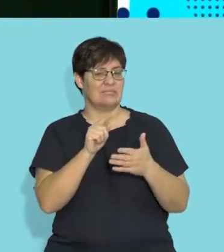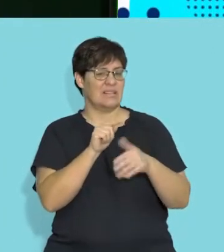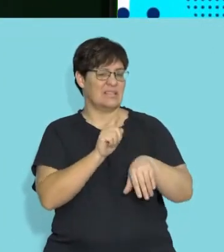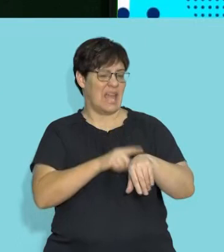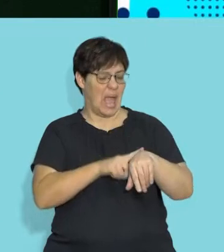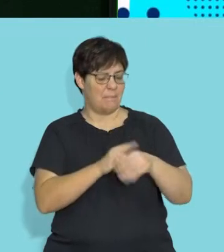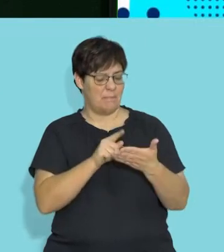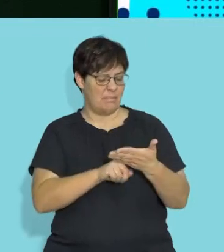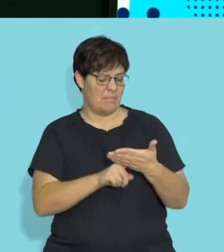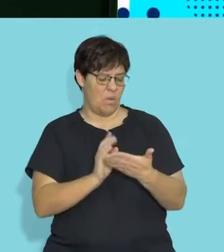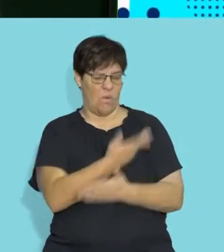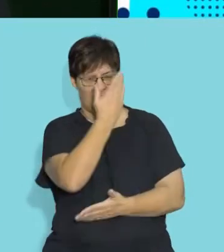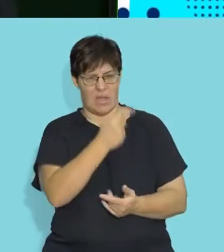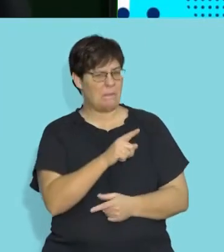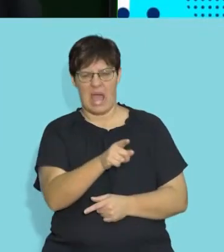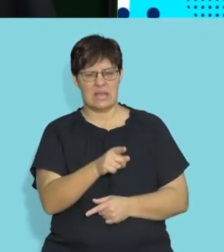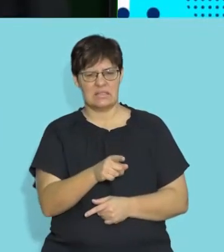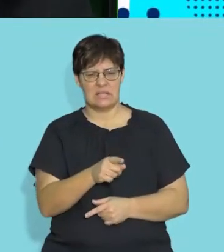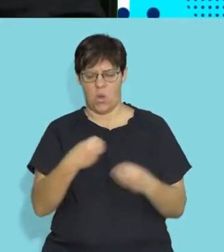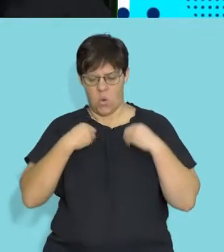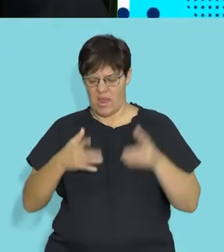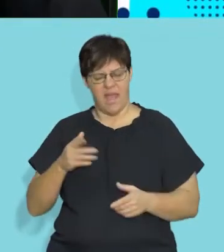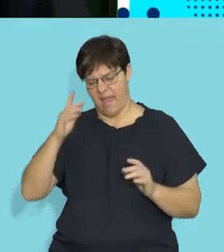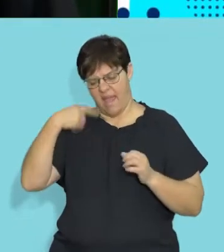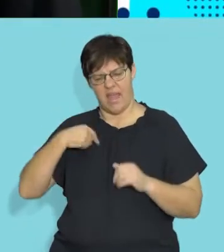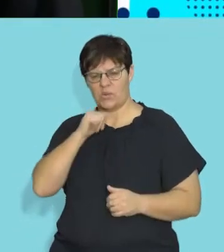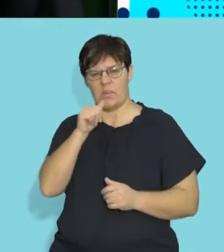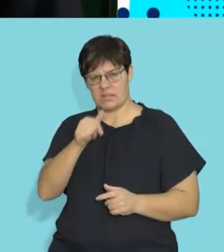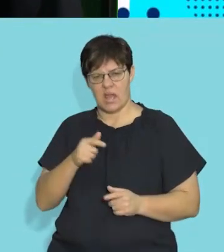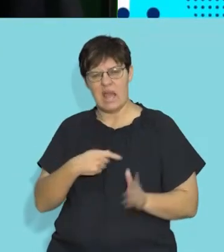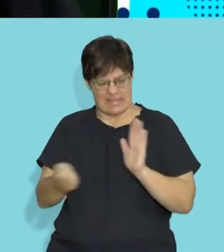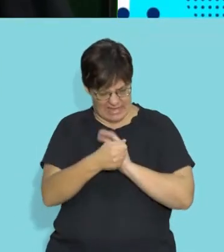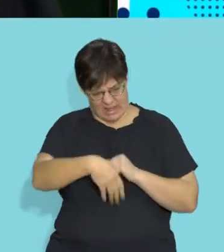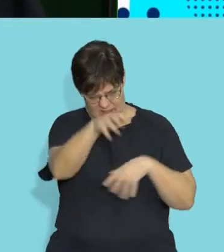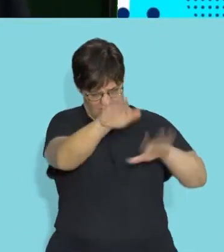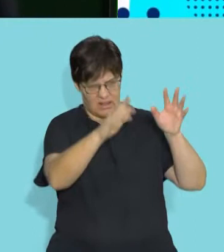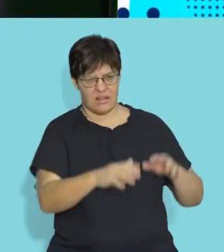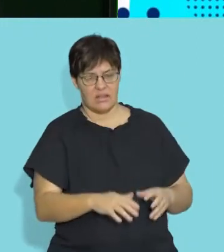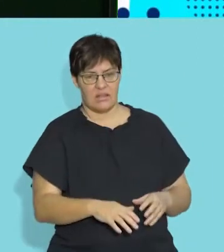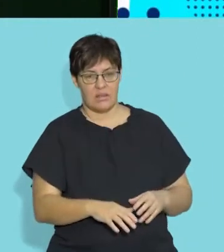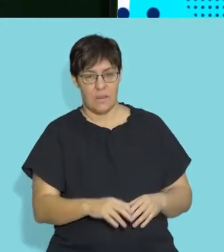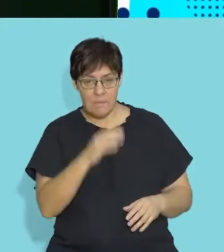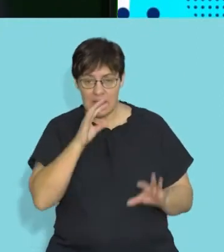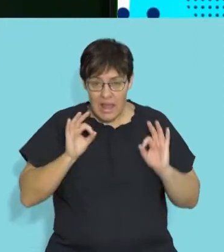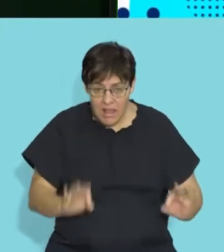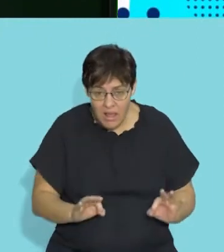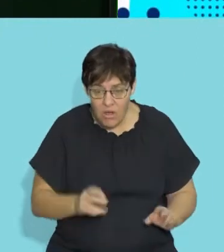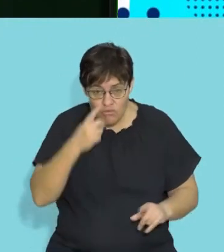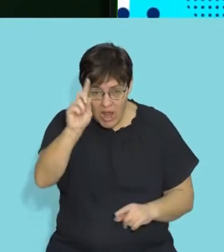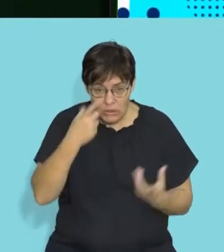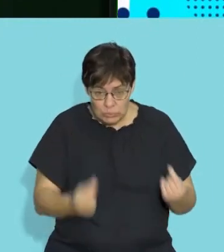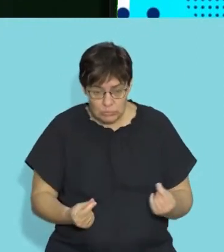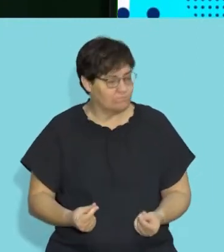them, and the tuck shop owner decided to sell those to the learners. Is it ethical to do that? Certainly